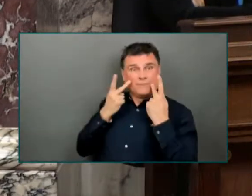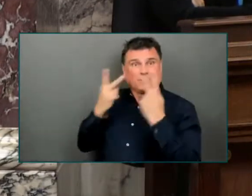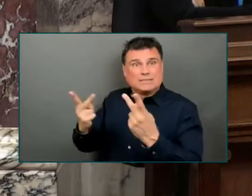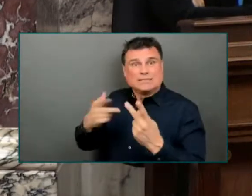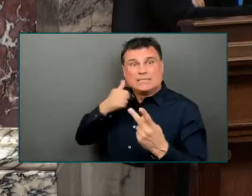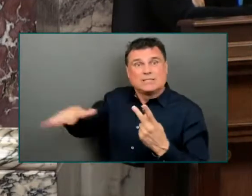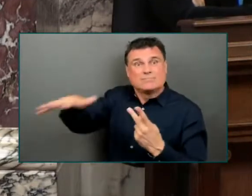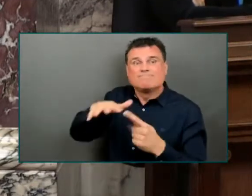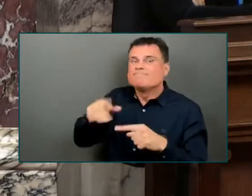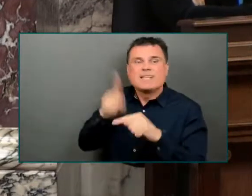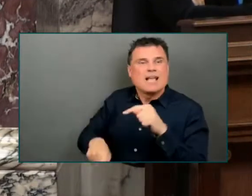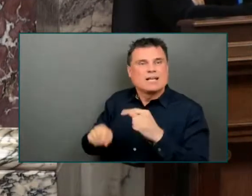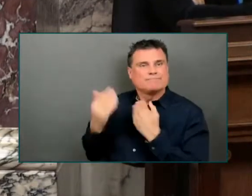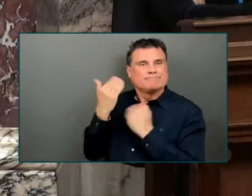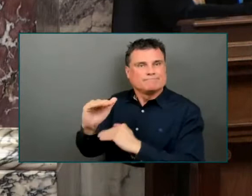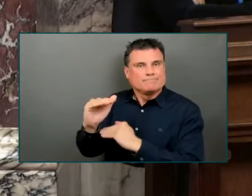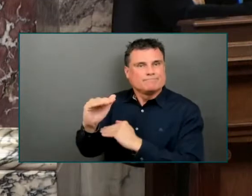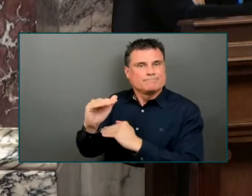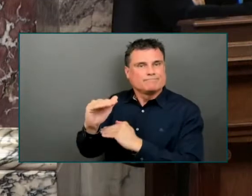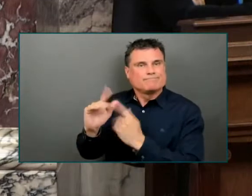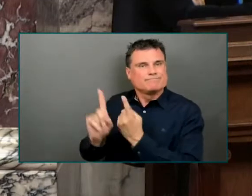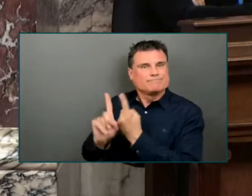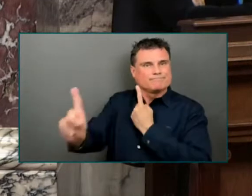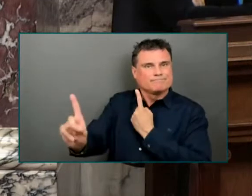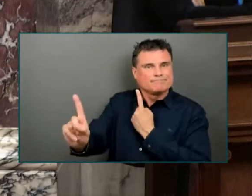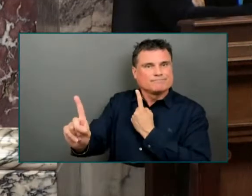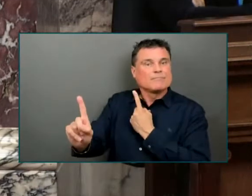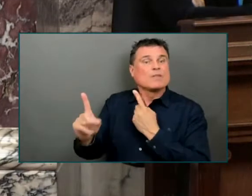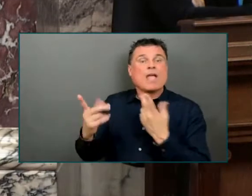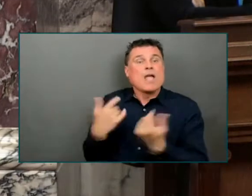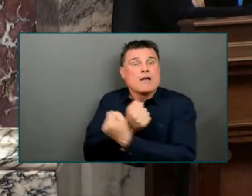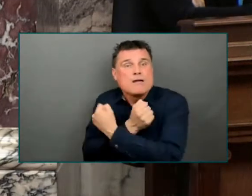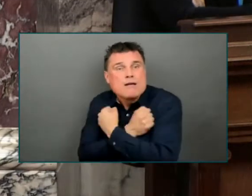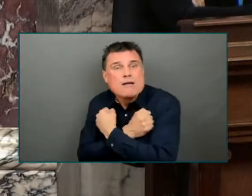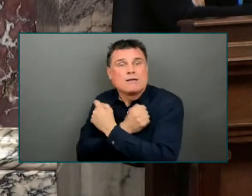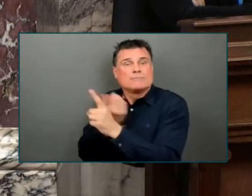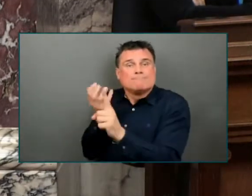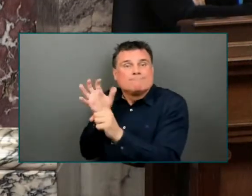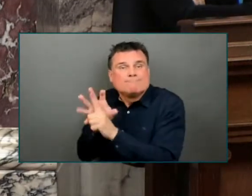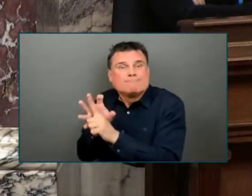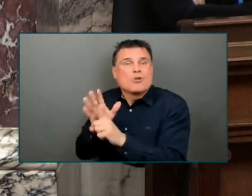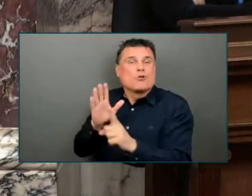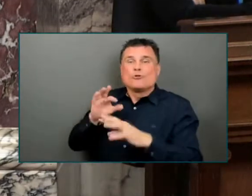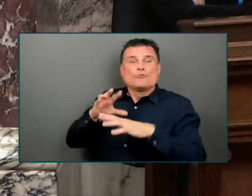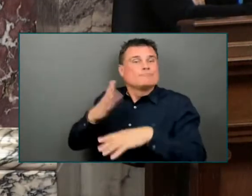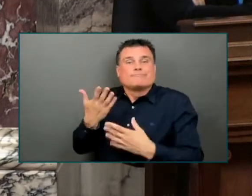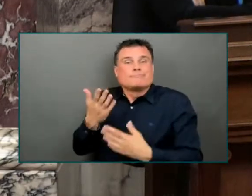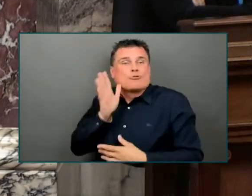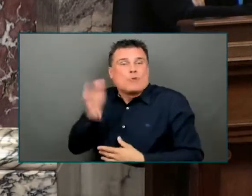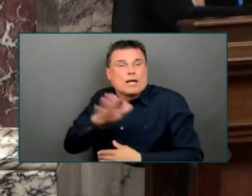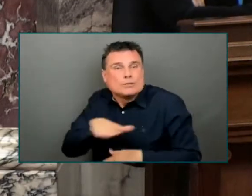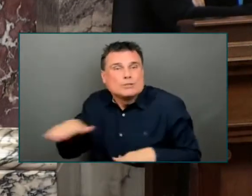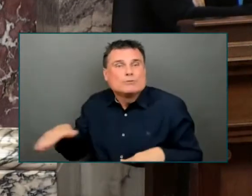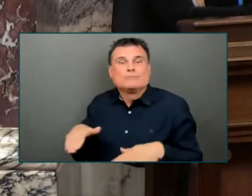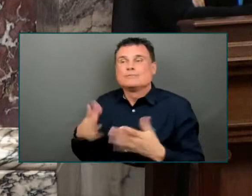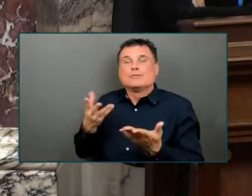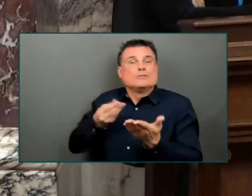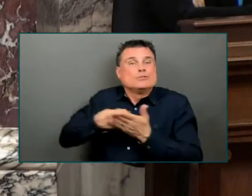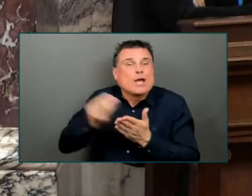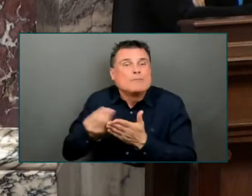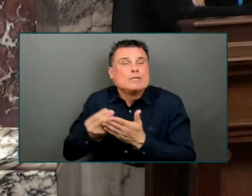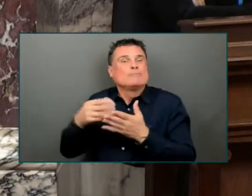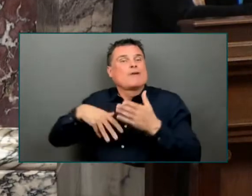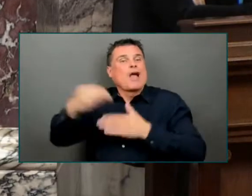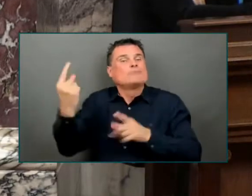for so many parents and grandparents. Budget 2021 continues to protect seniors by